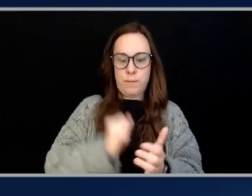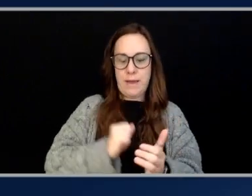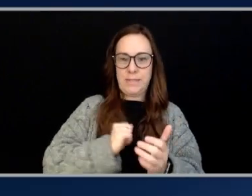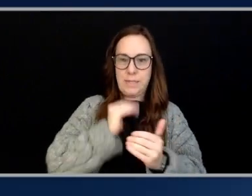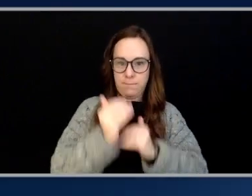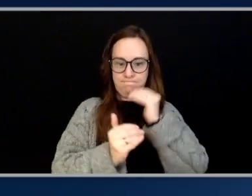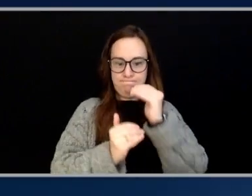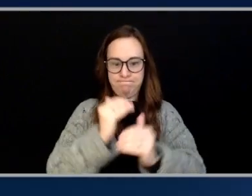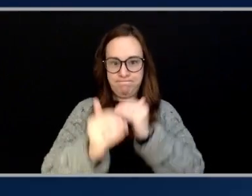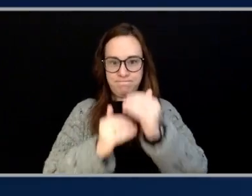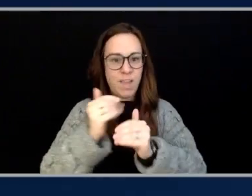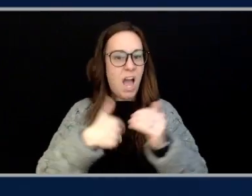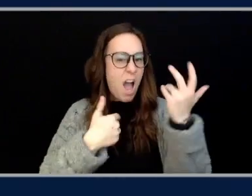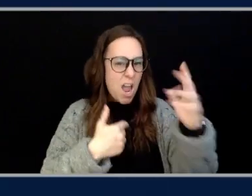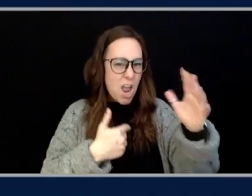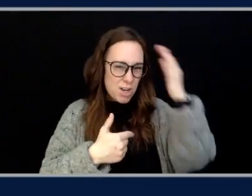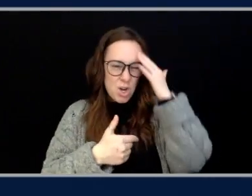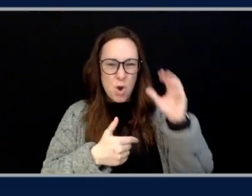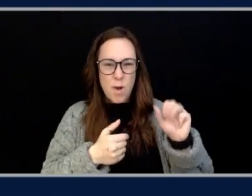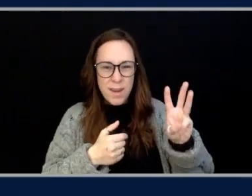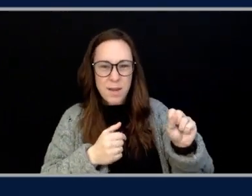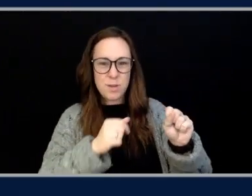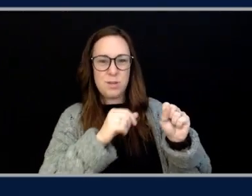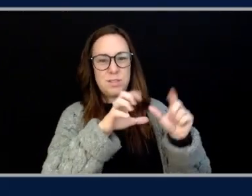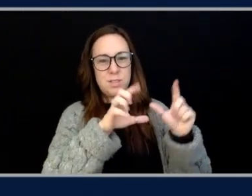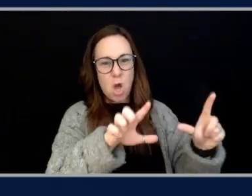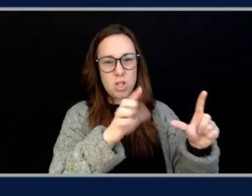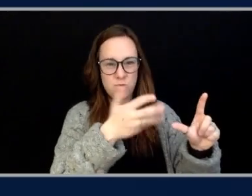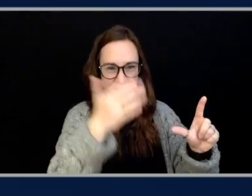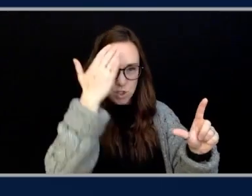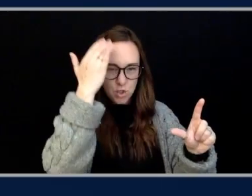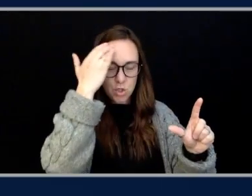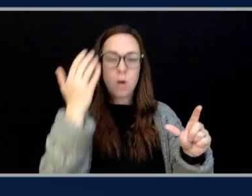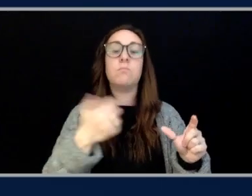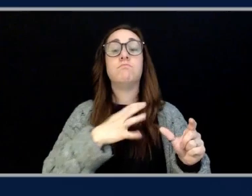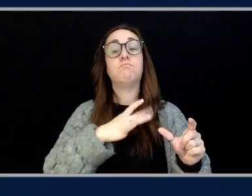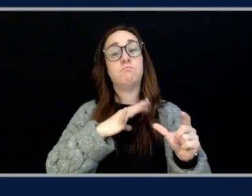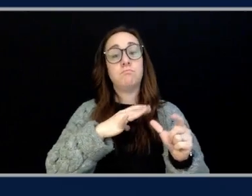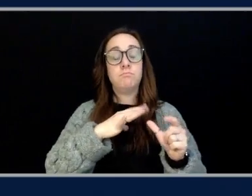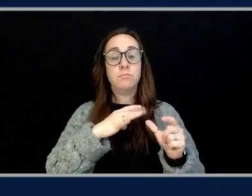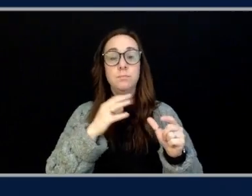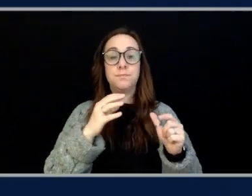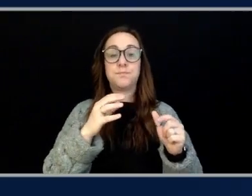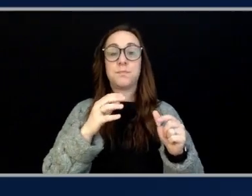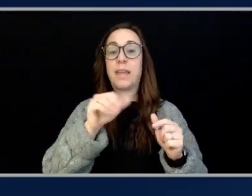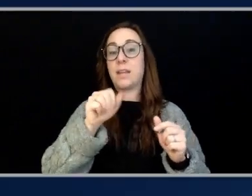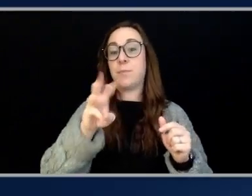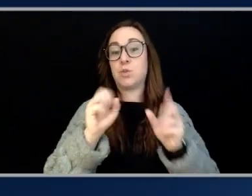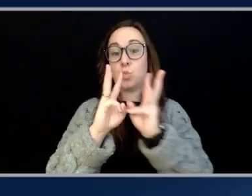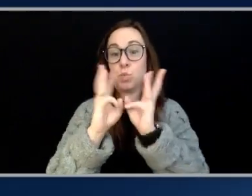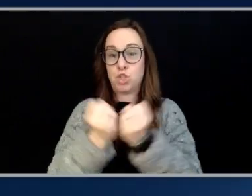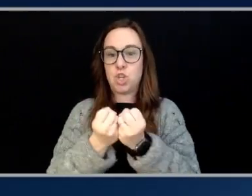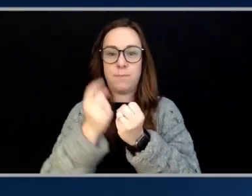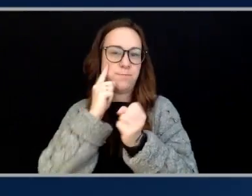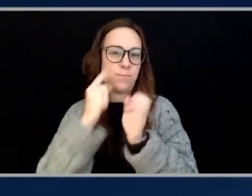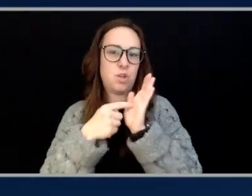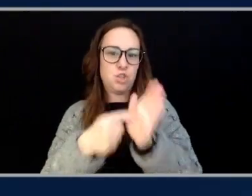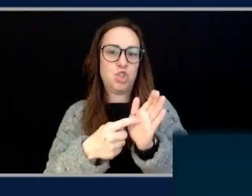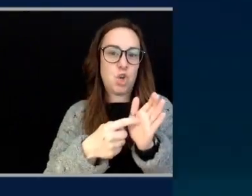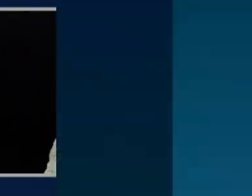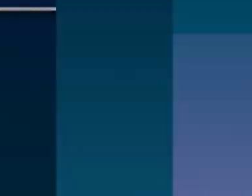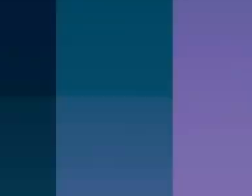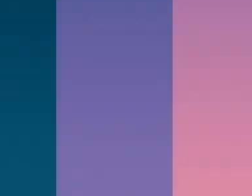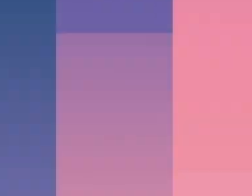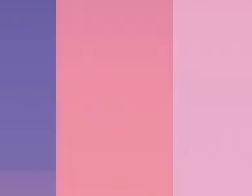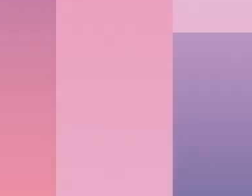nitty-gritty. I already know what an AWS console is. Right. There's these awesome things under AWS Workshops, which we'll bring up on the screen now.